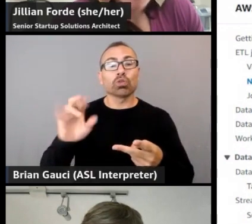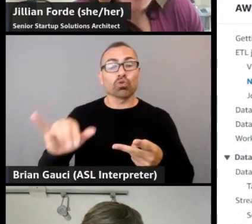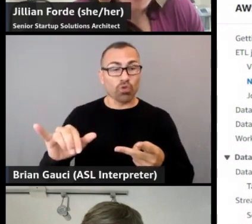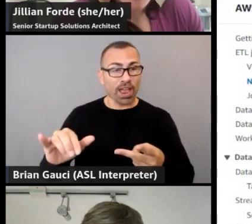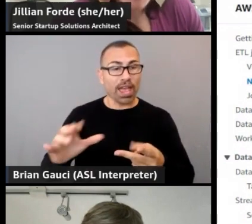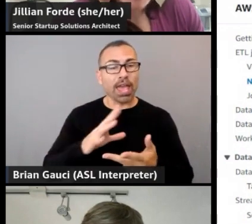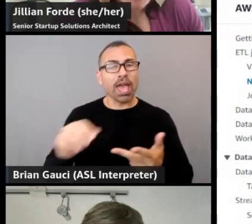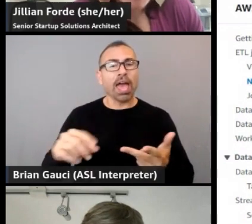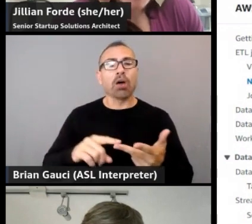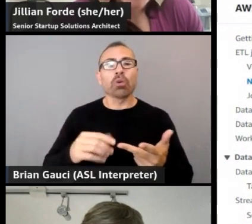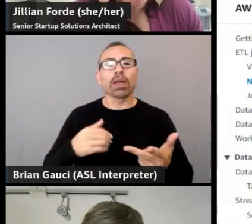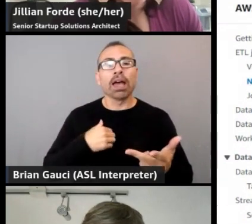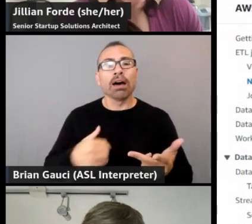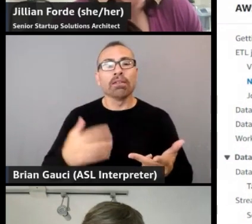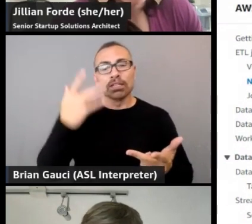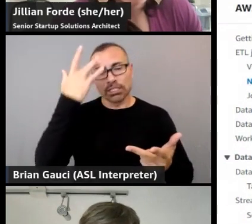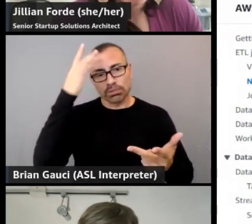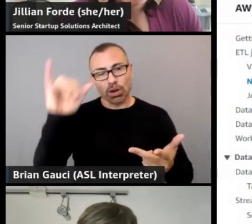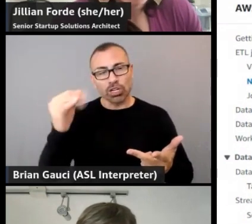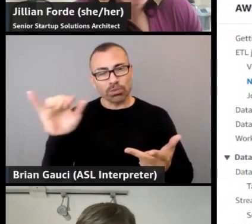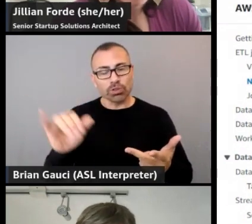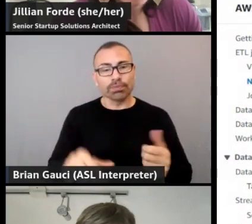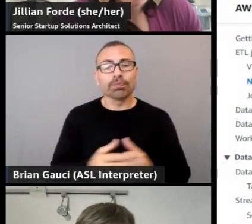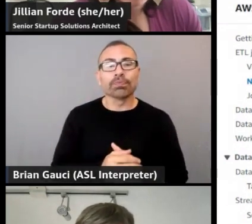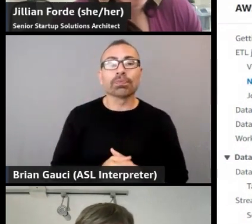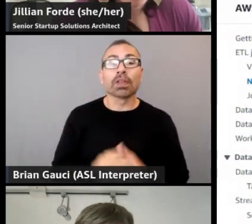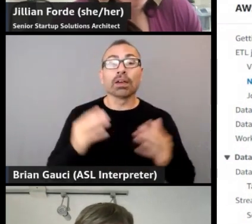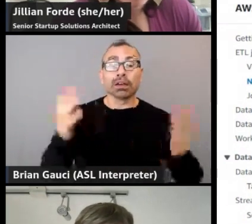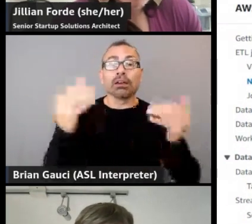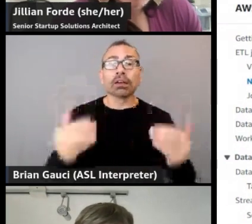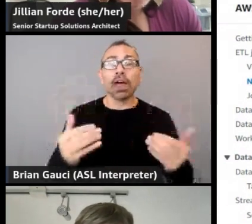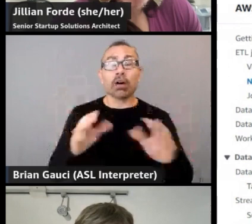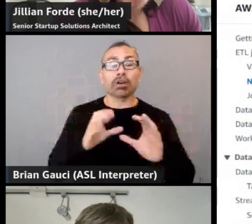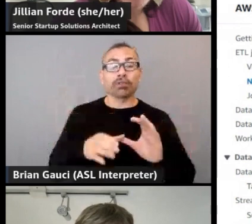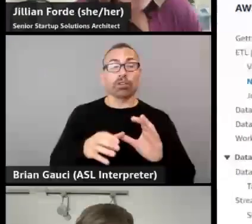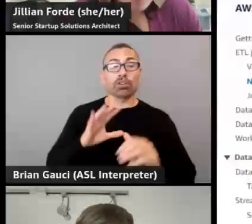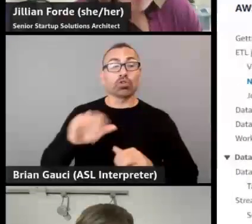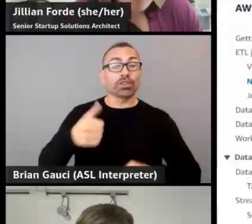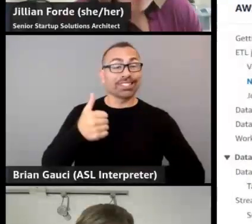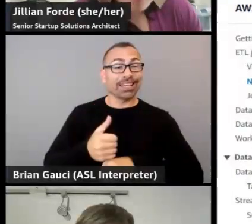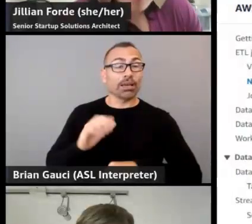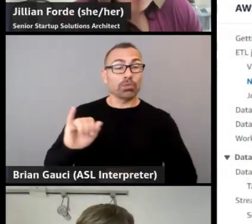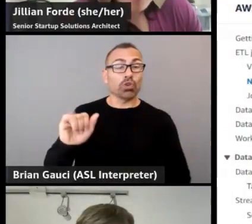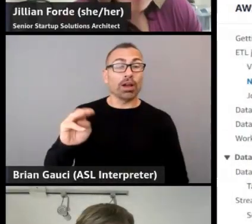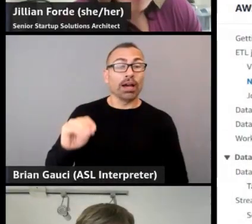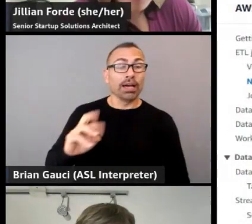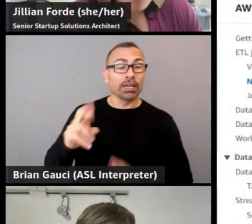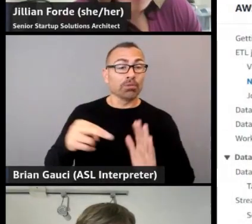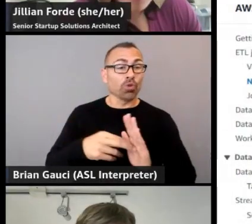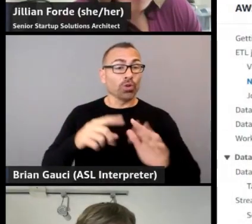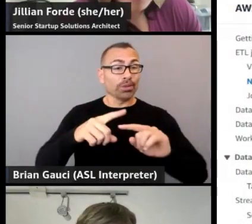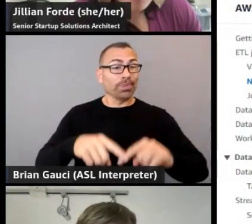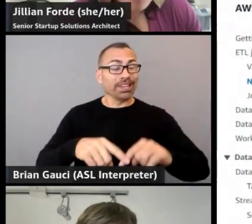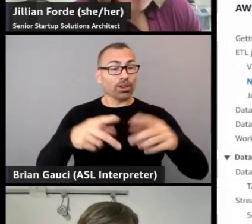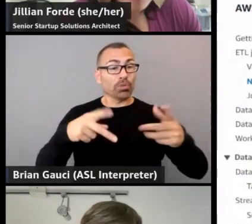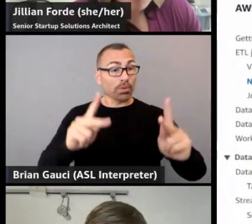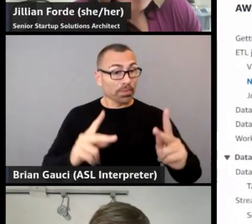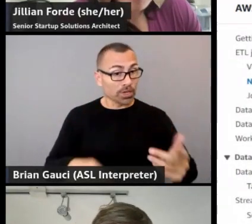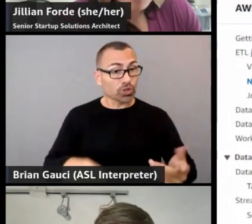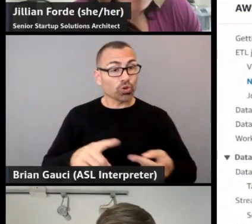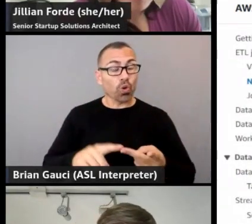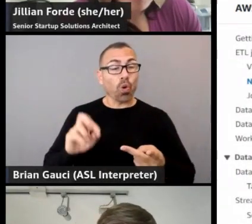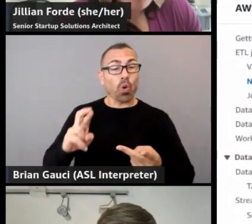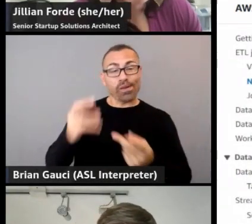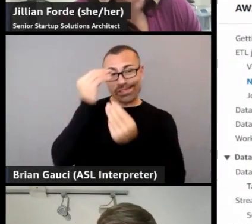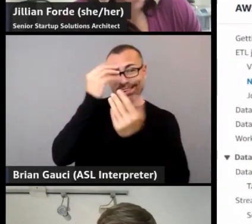then configuration, right? So you can set up your IAM role depending on the permission, depending on the data that you want to access. One of the interesting things with